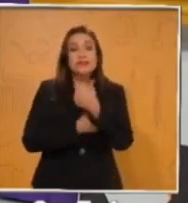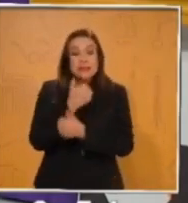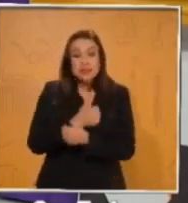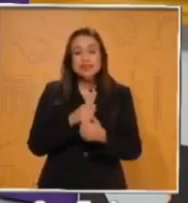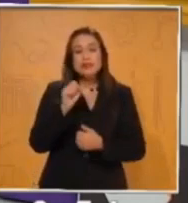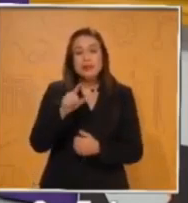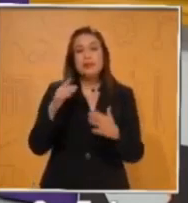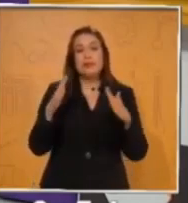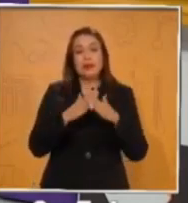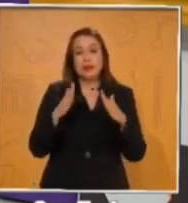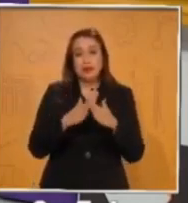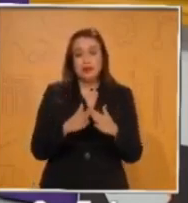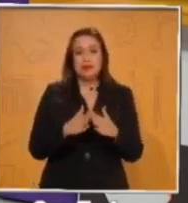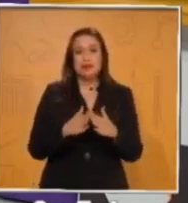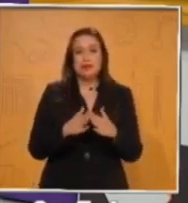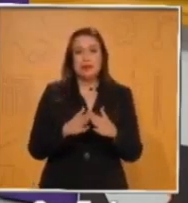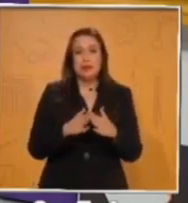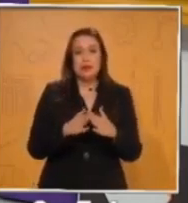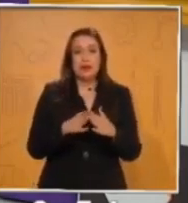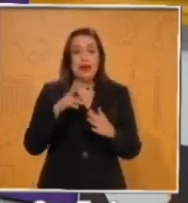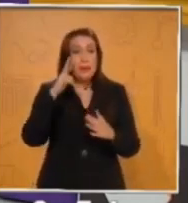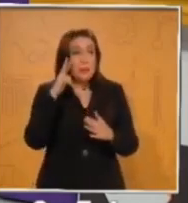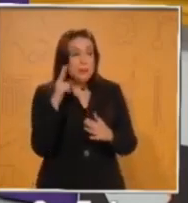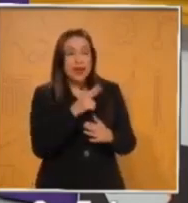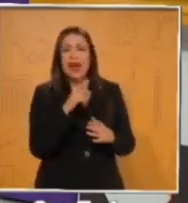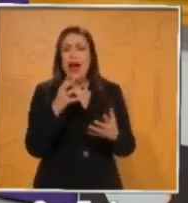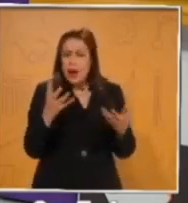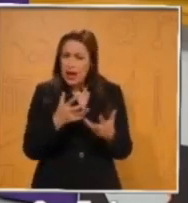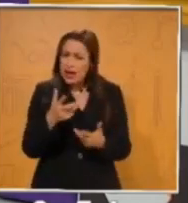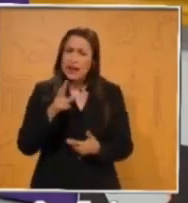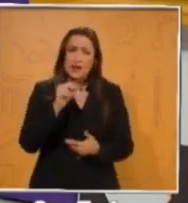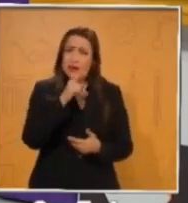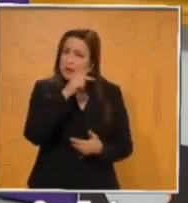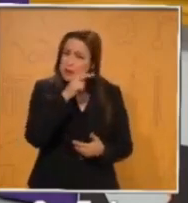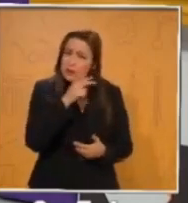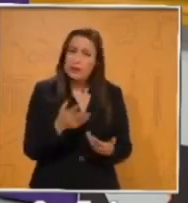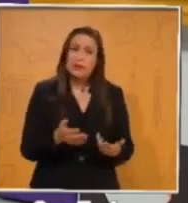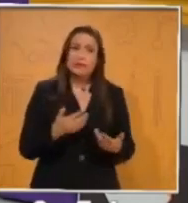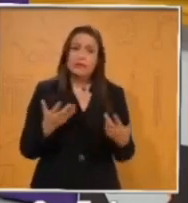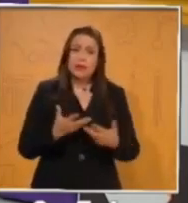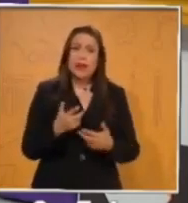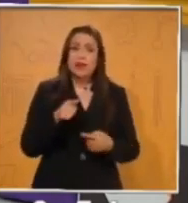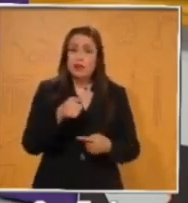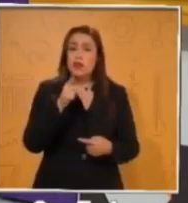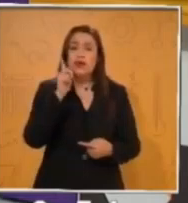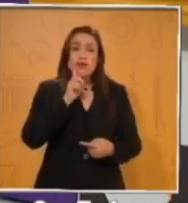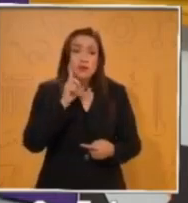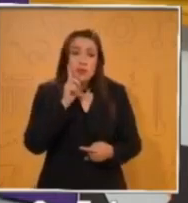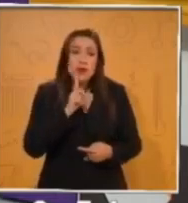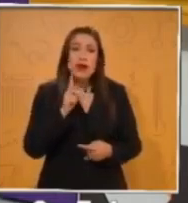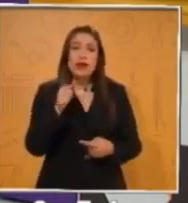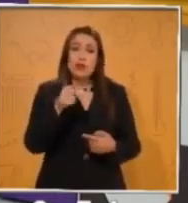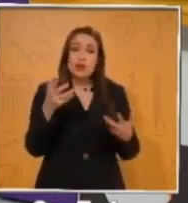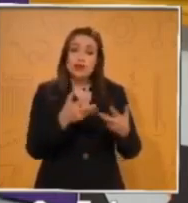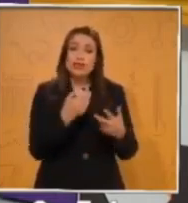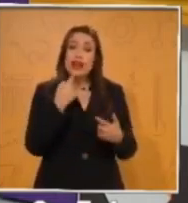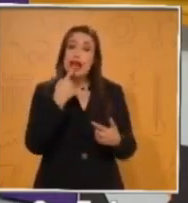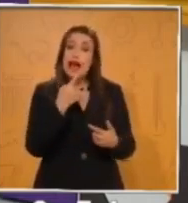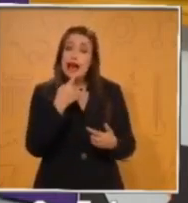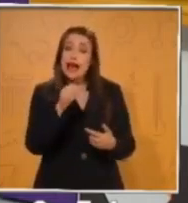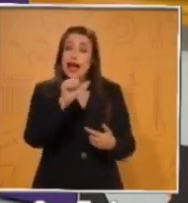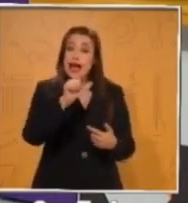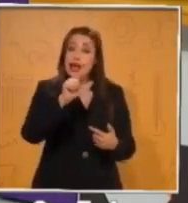home. Yes? Do it. No problem. Okay? If you are a girl, you're gonna play Alice. If you